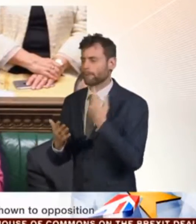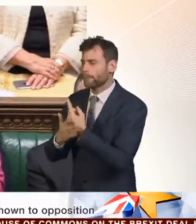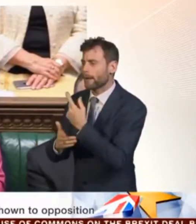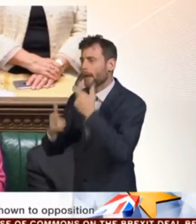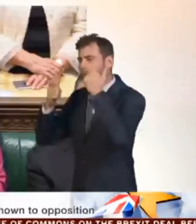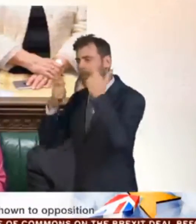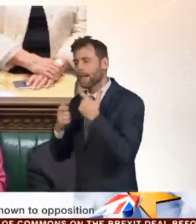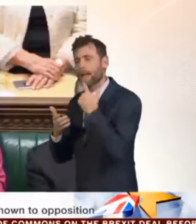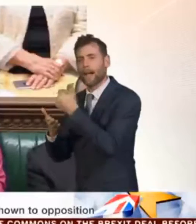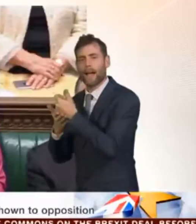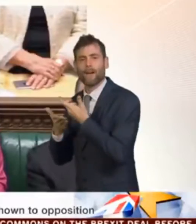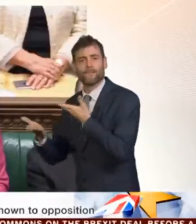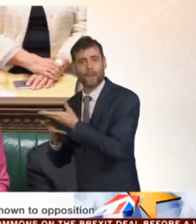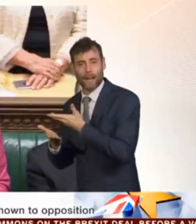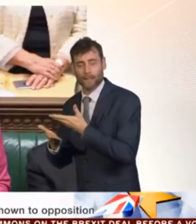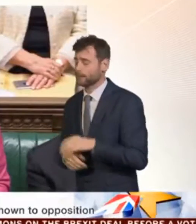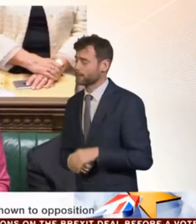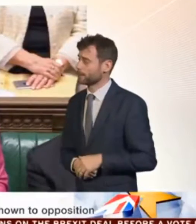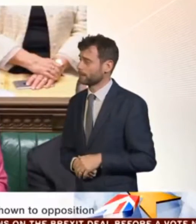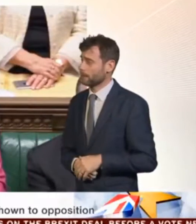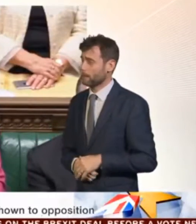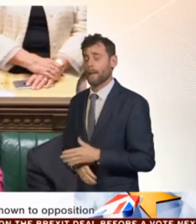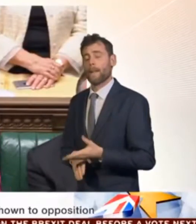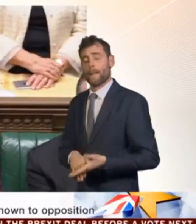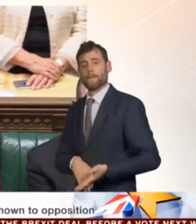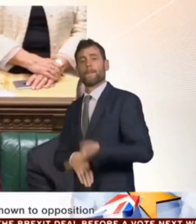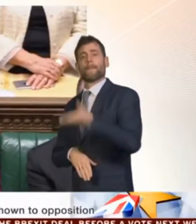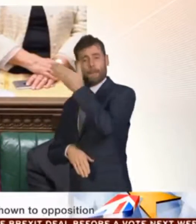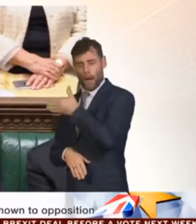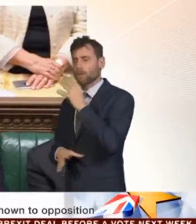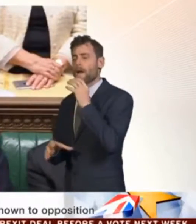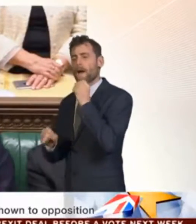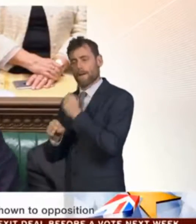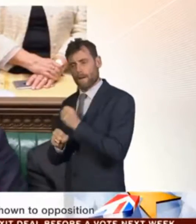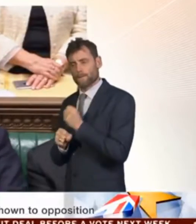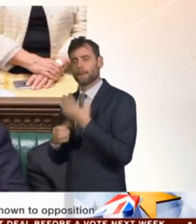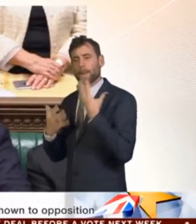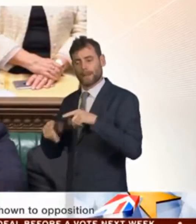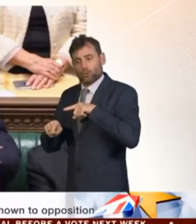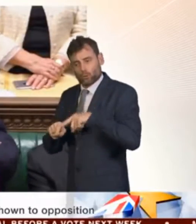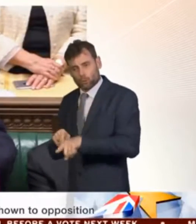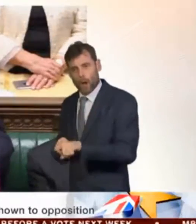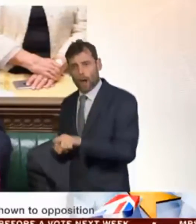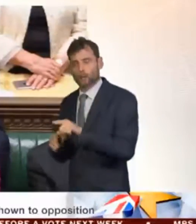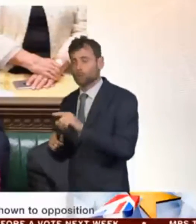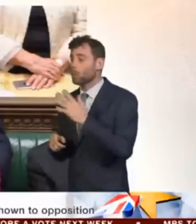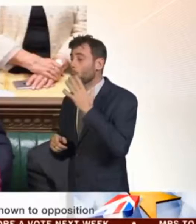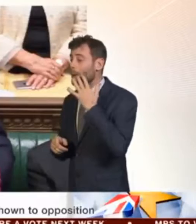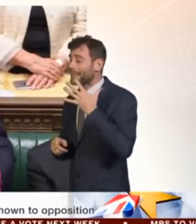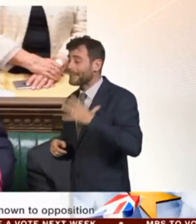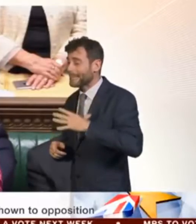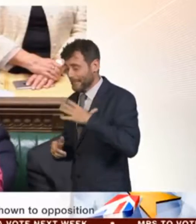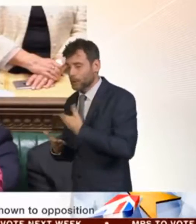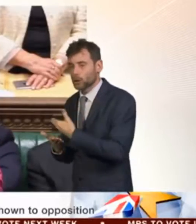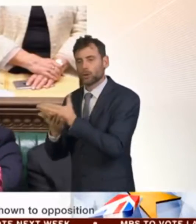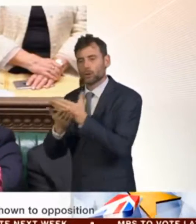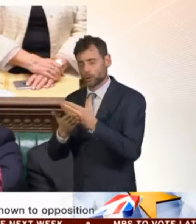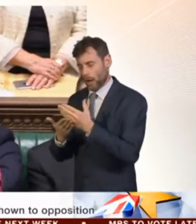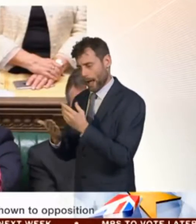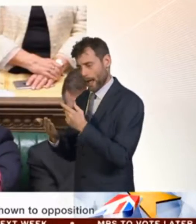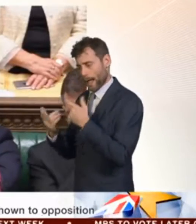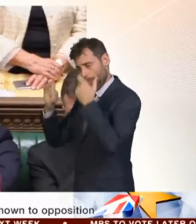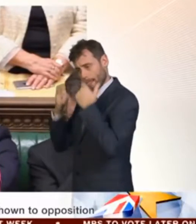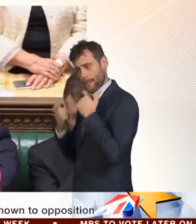to comply with humble addresses that have previously been passed. And we have also sought to do so in response to the current case that we are